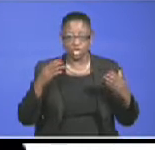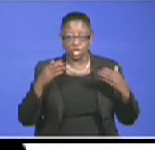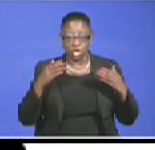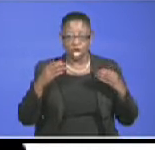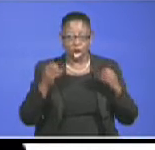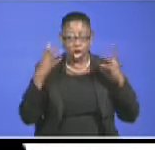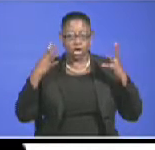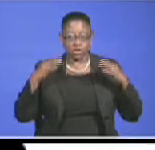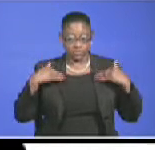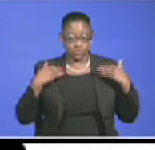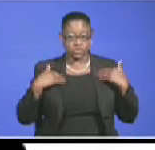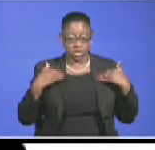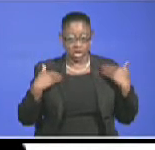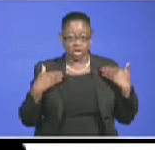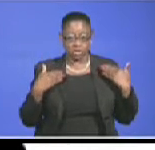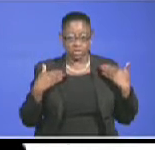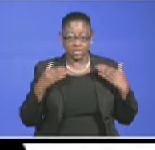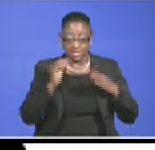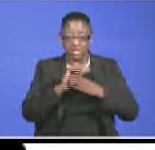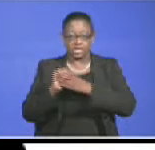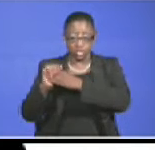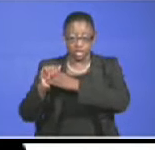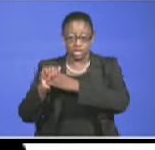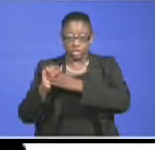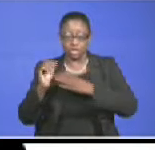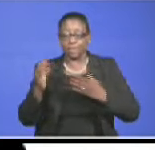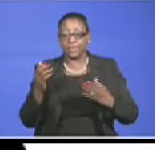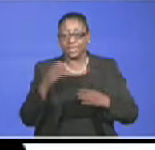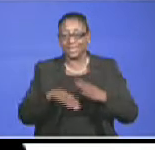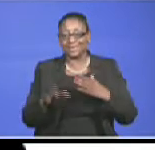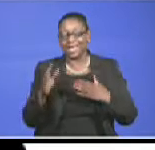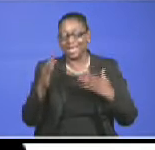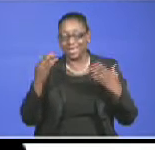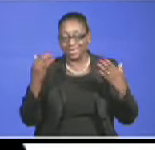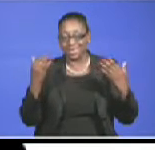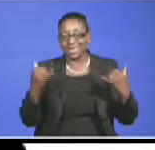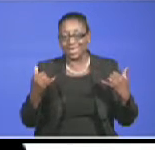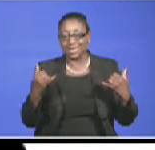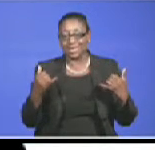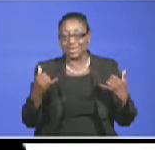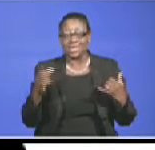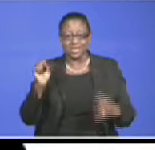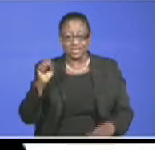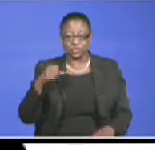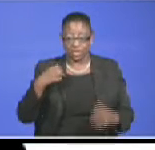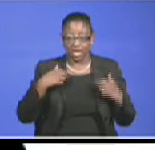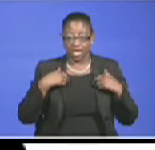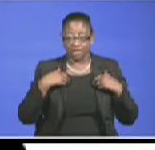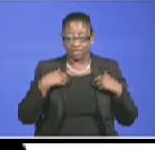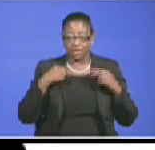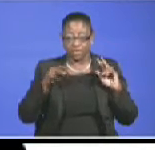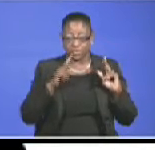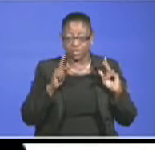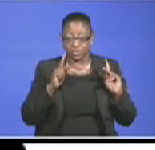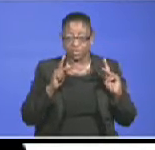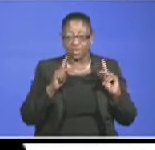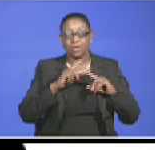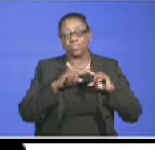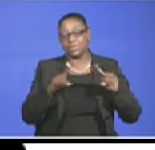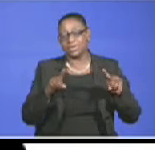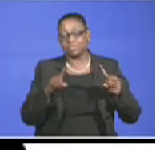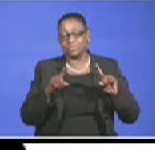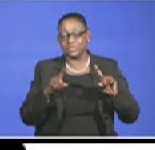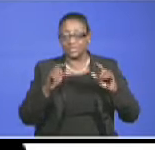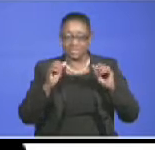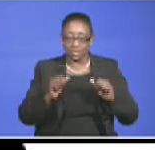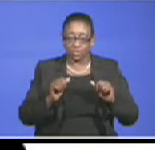leadership within the national party, because that's our main thing. Yes, we can have candidates, but can we keep the party going? Mm-hmm. And the